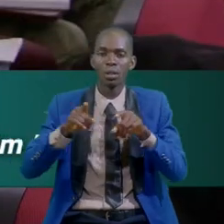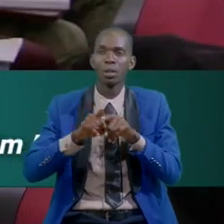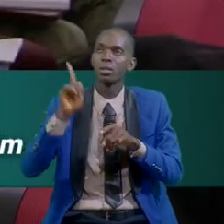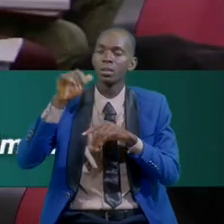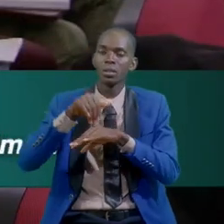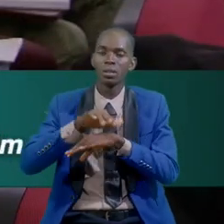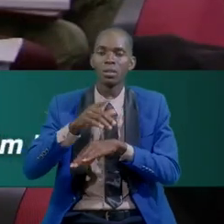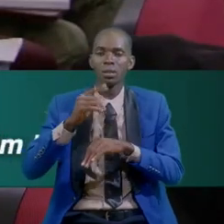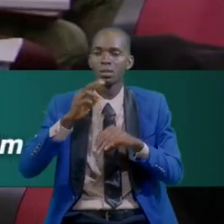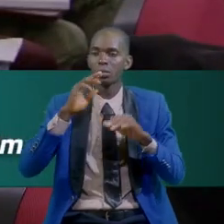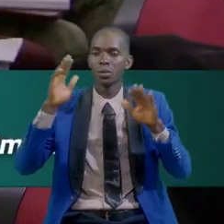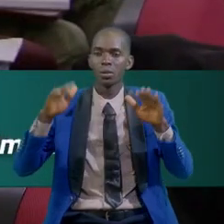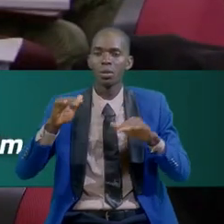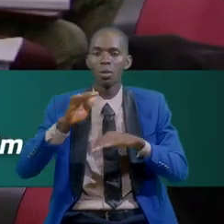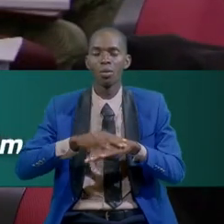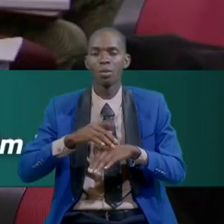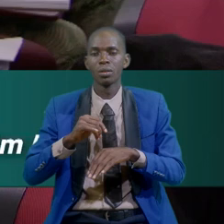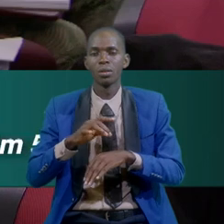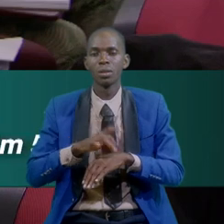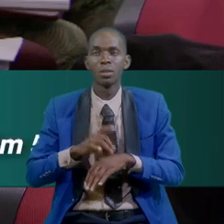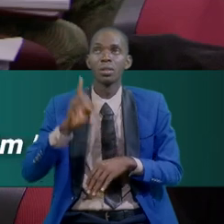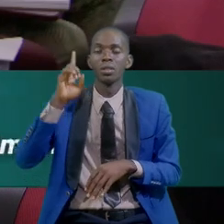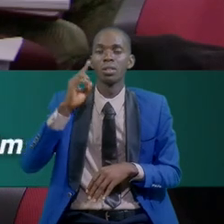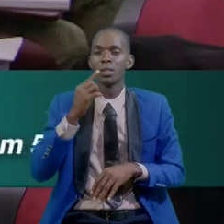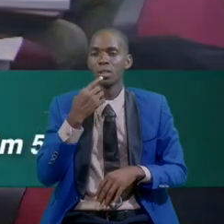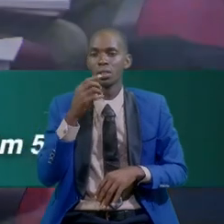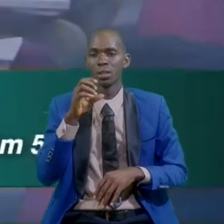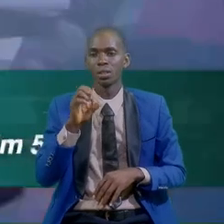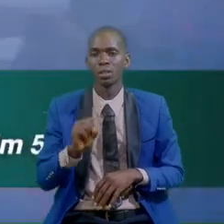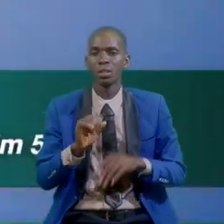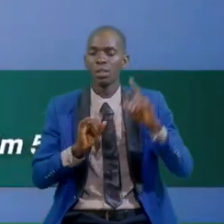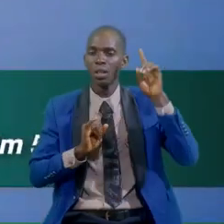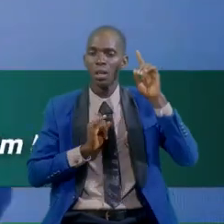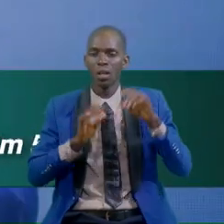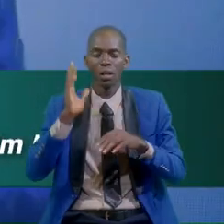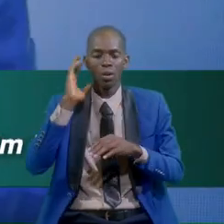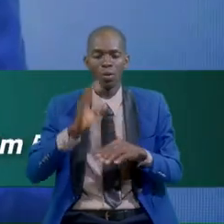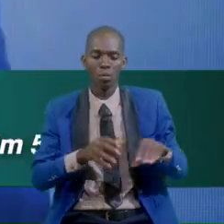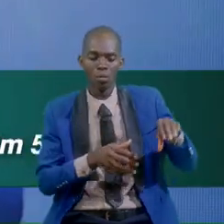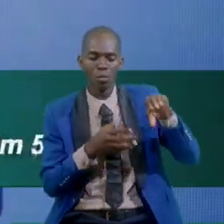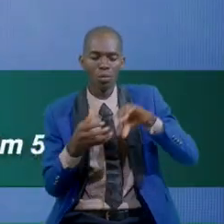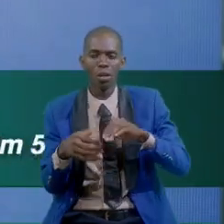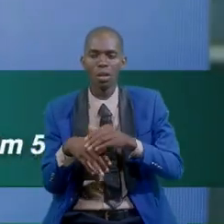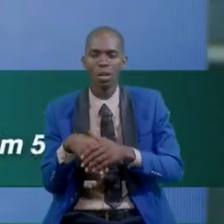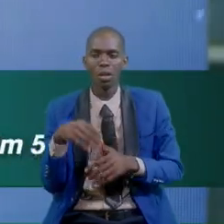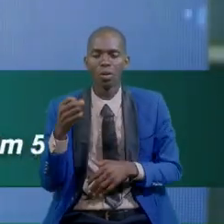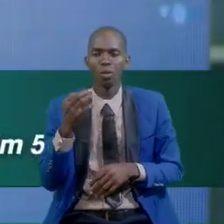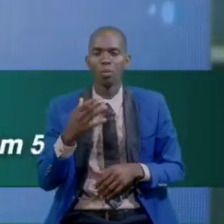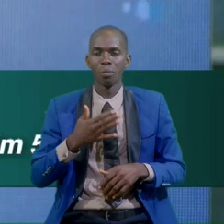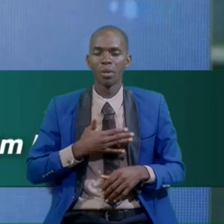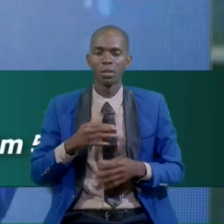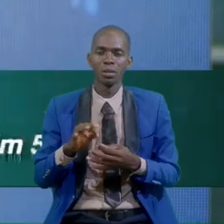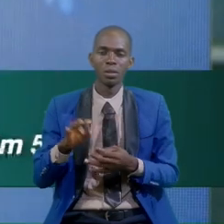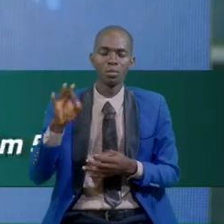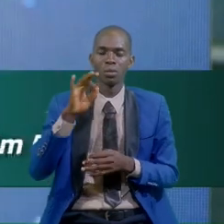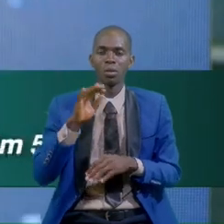rain upon the earth. He says, I will pour out of my spirit